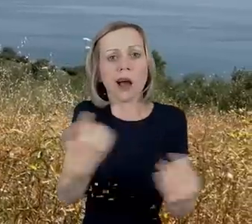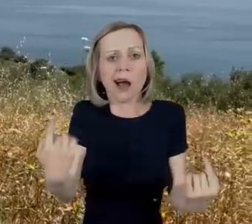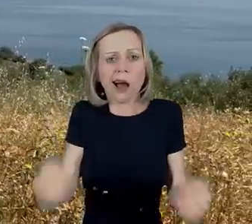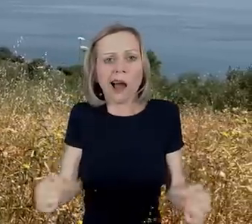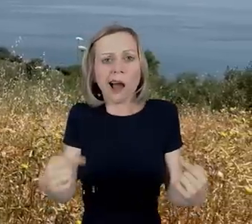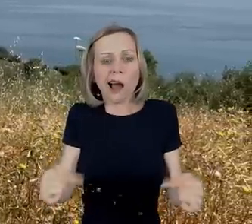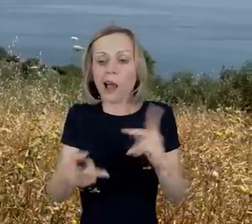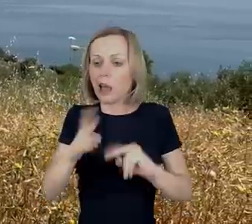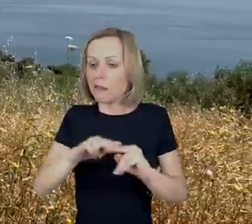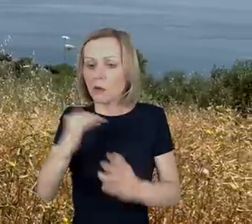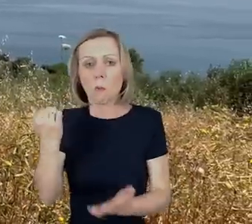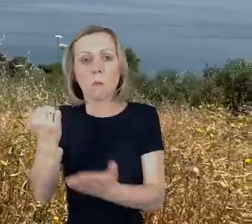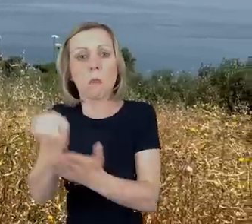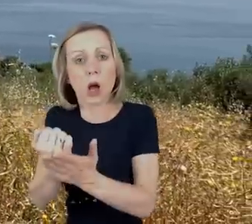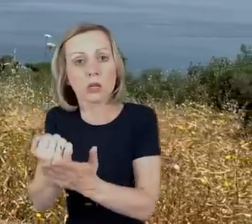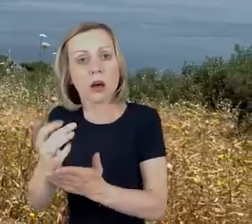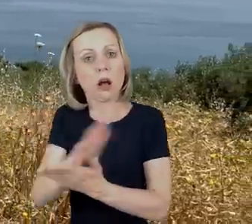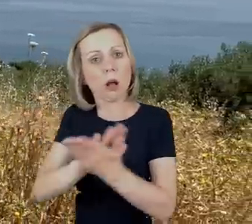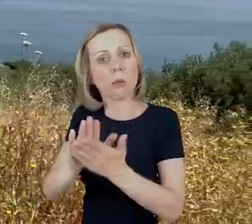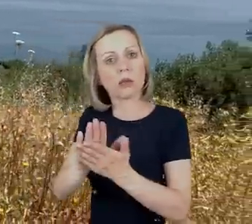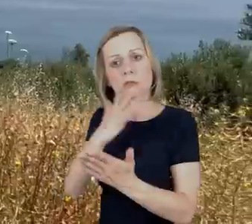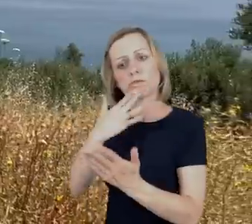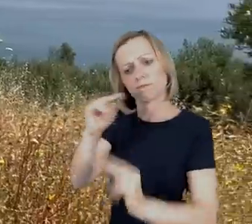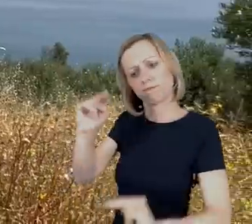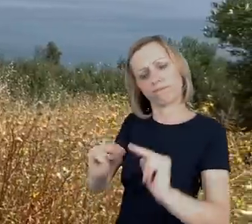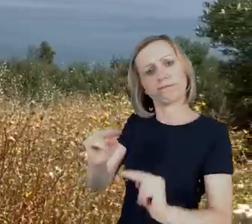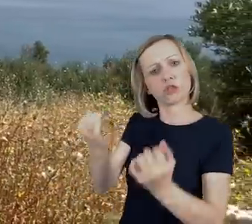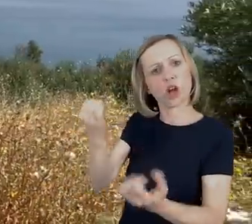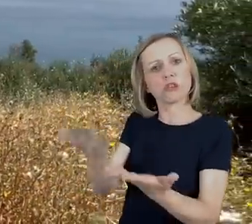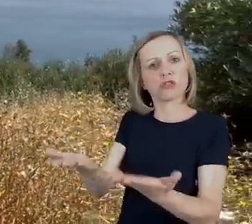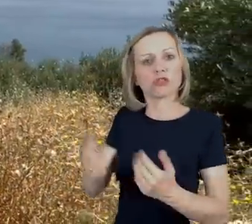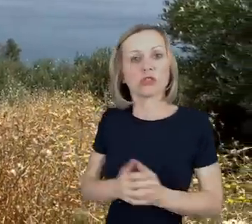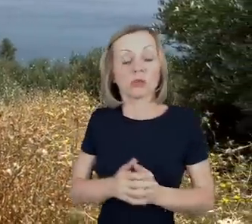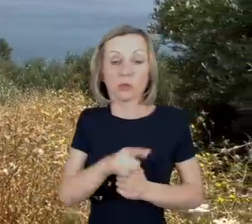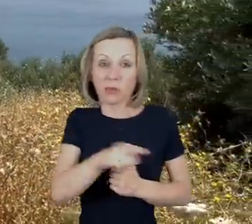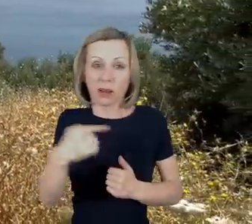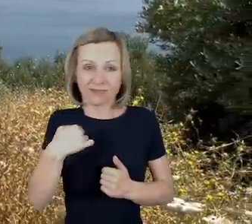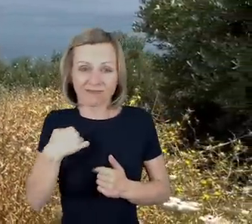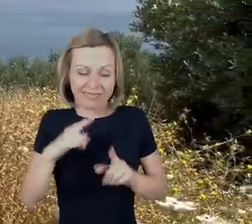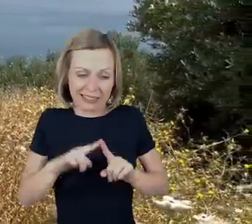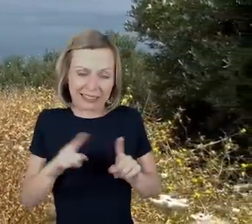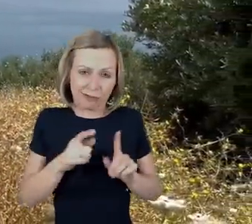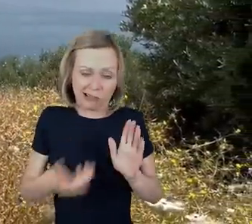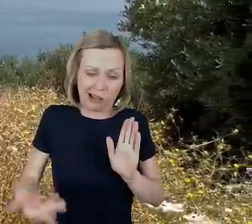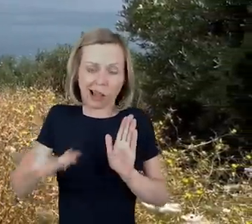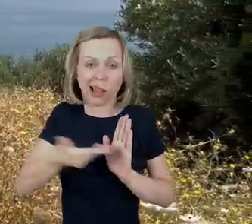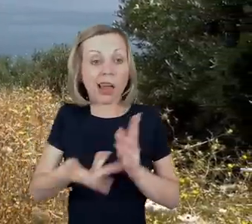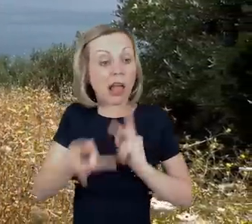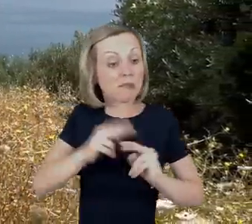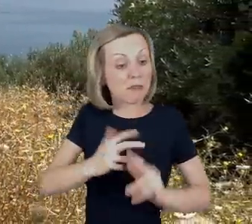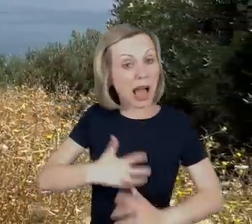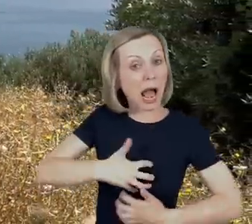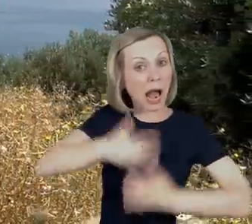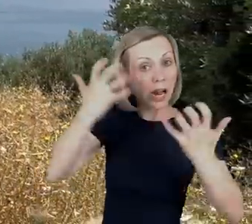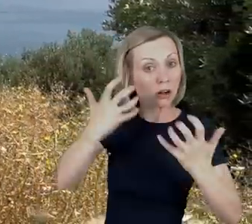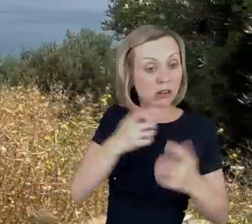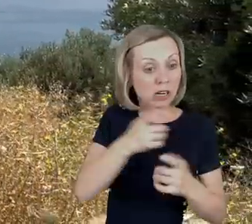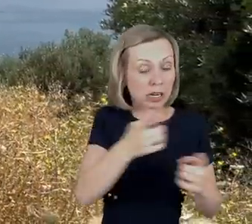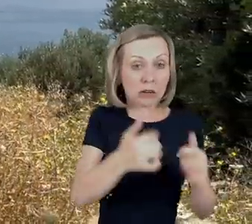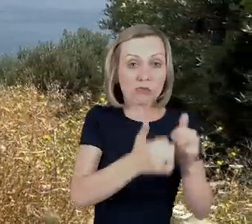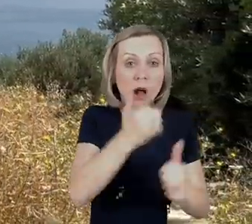judgment. But I say to you, if you are angry with your brother or sister, you will be liable to